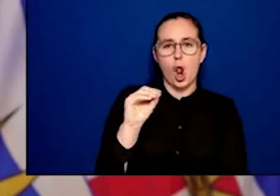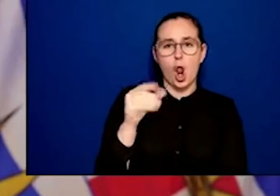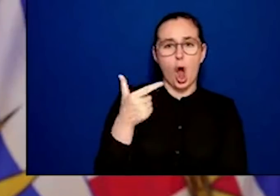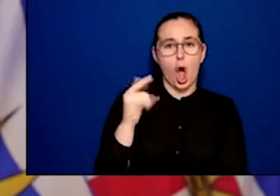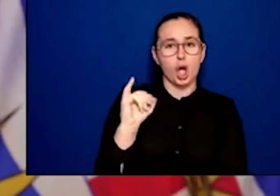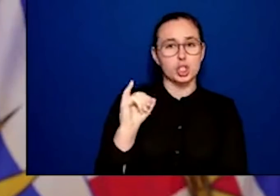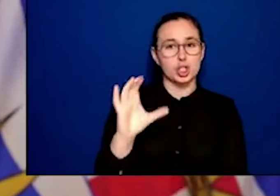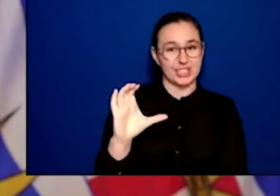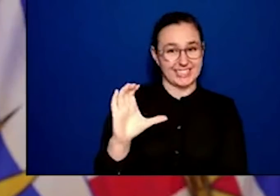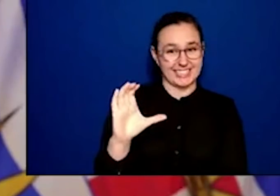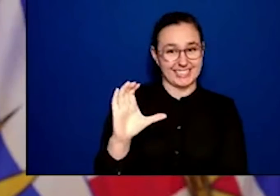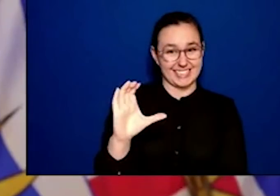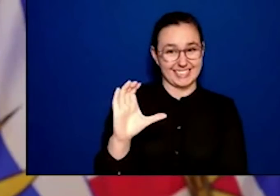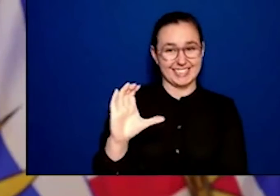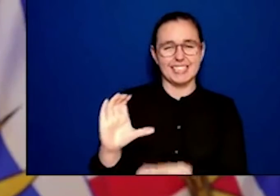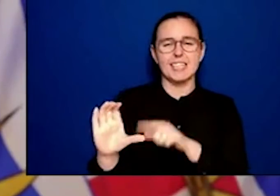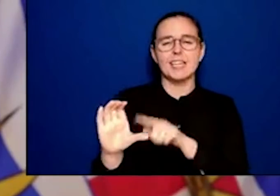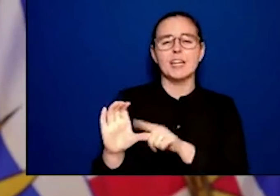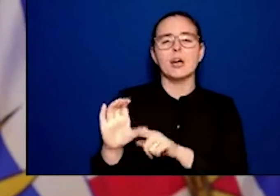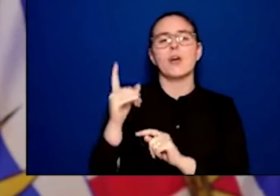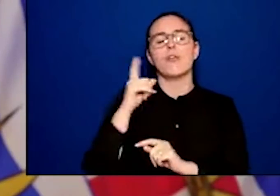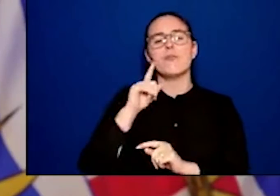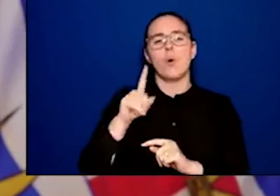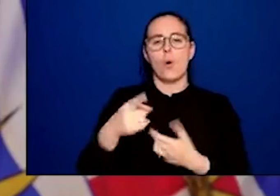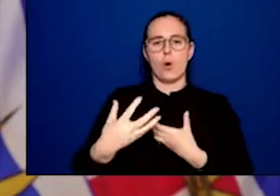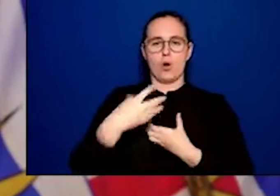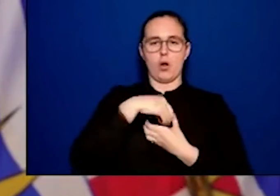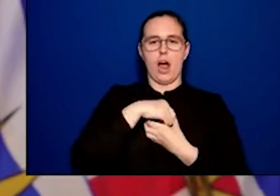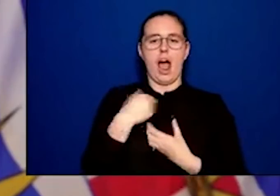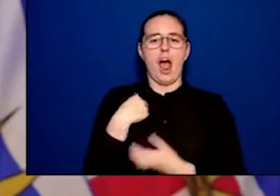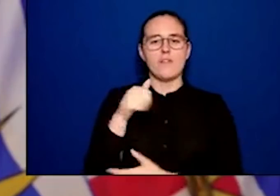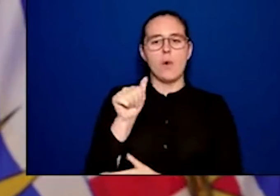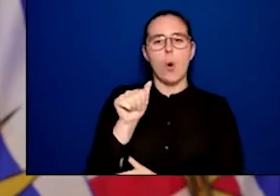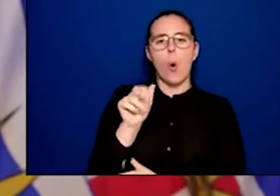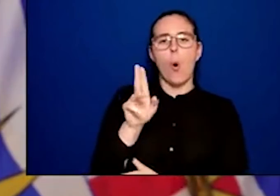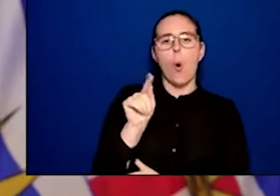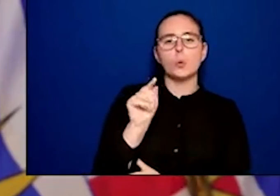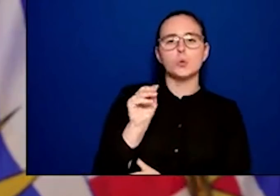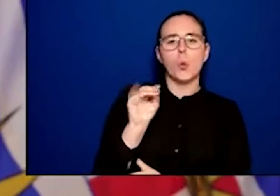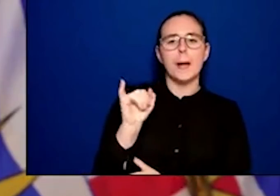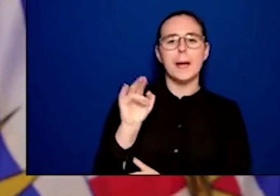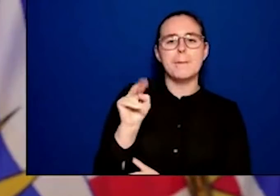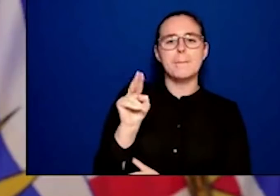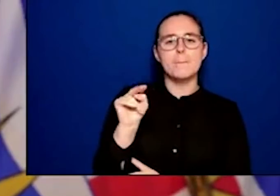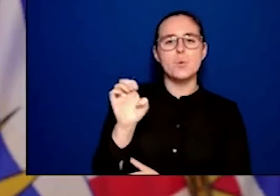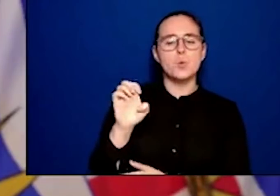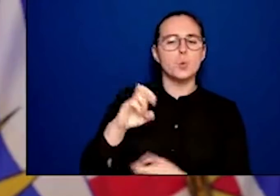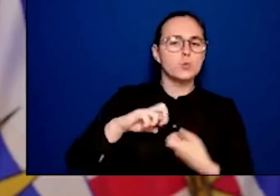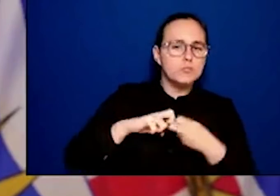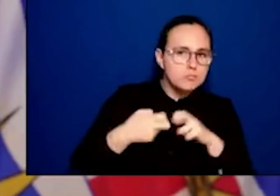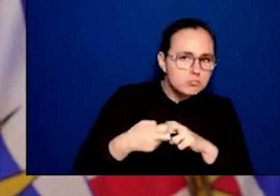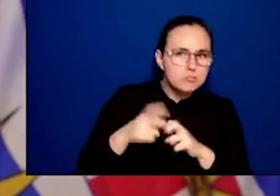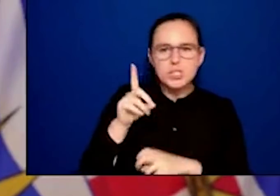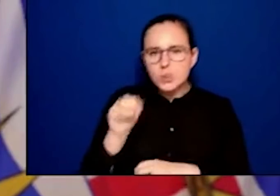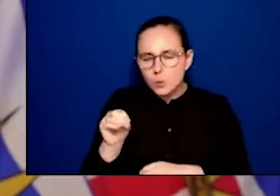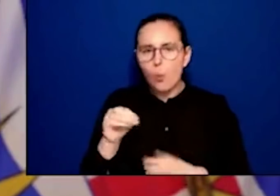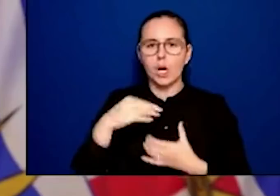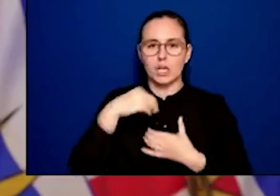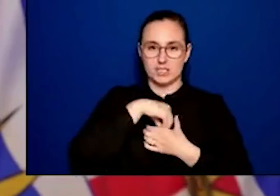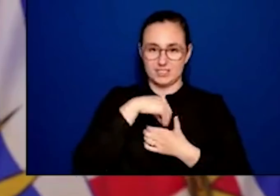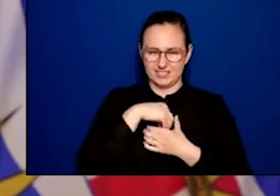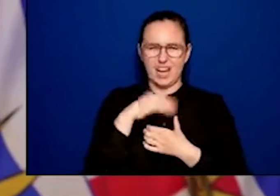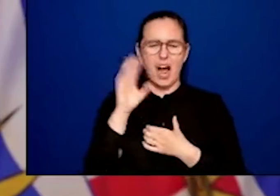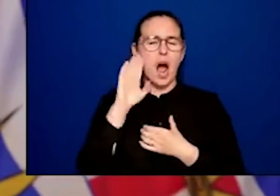who have autoimmune disorders. And we know there's a lot of confusion that I hear about people